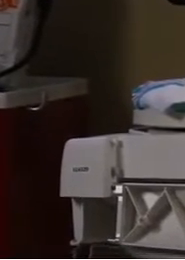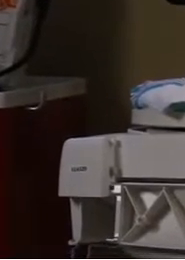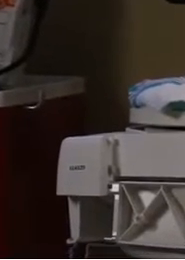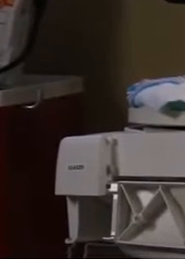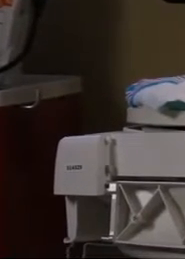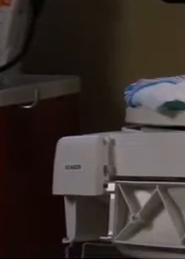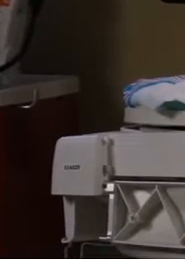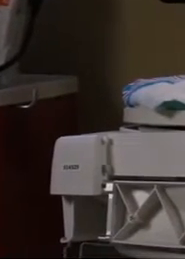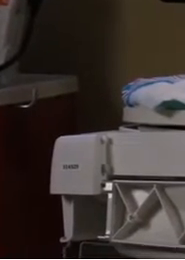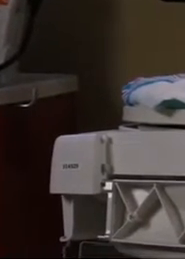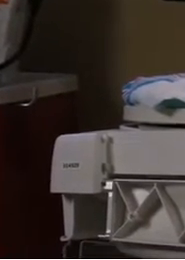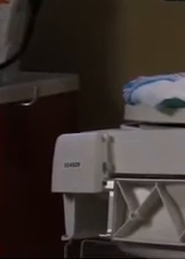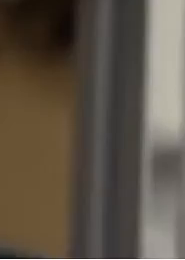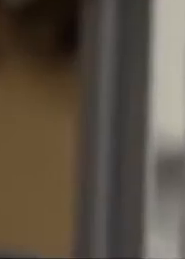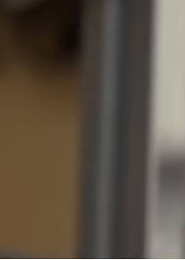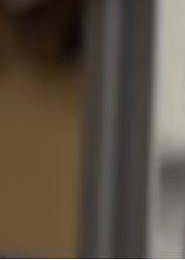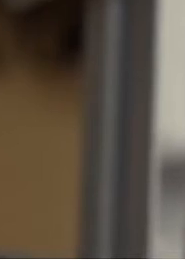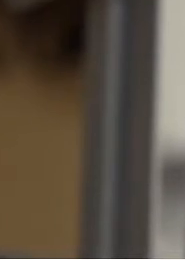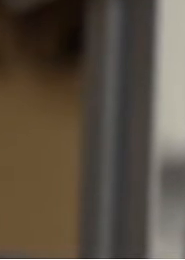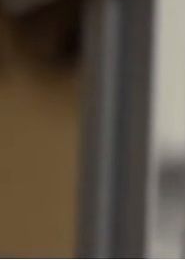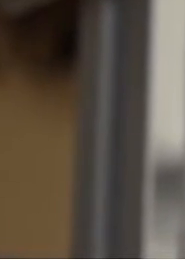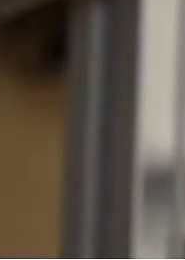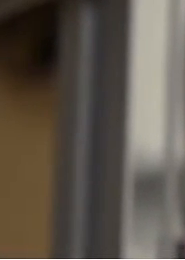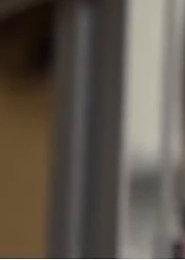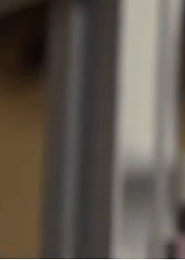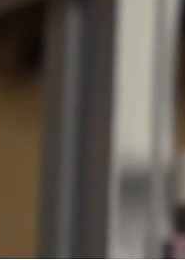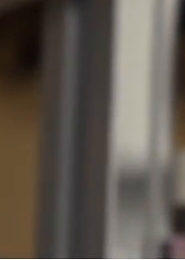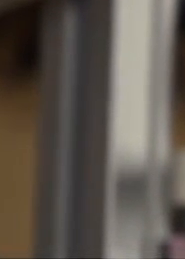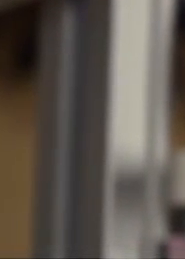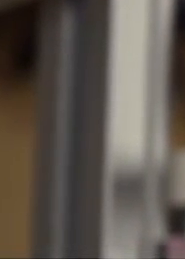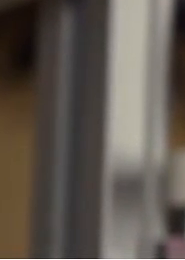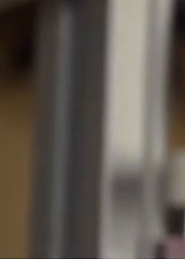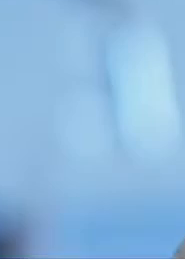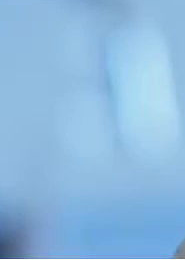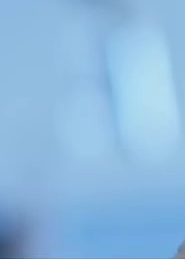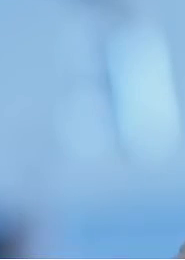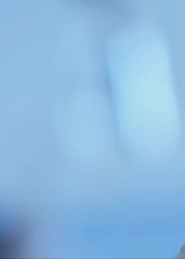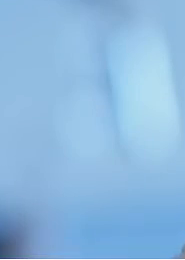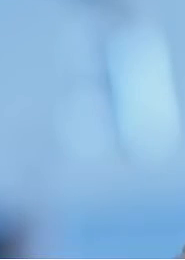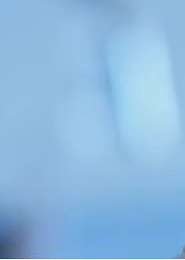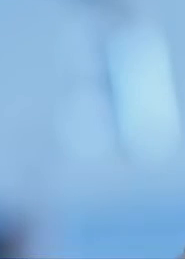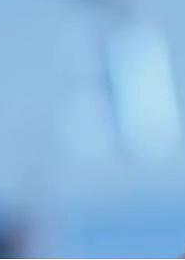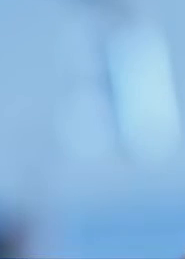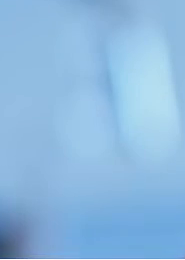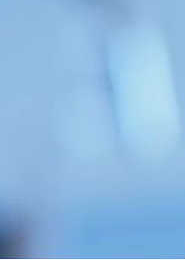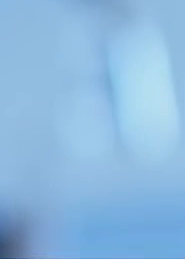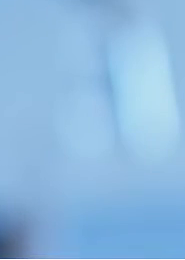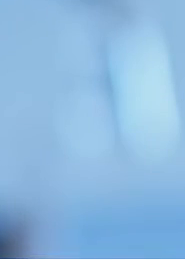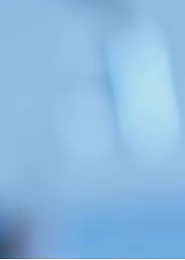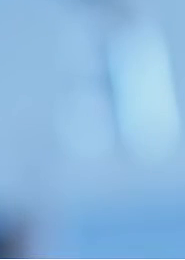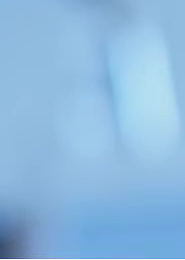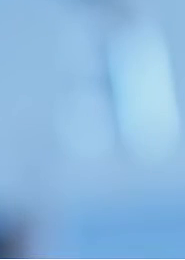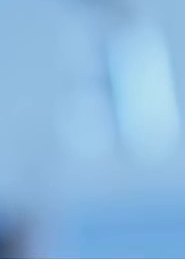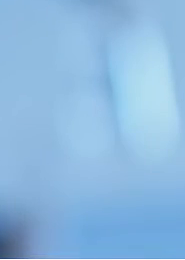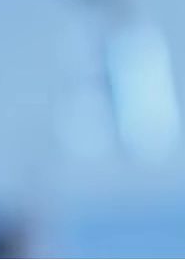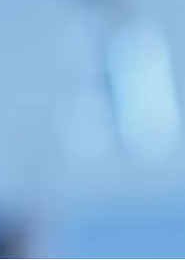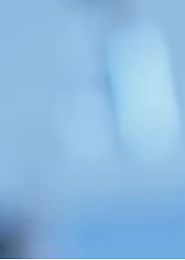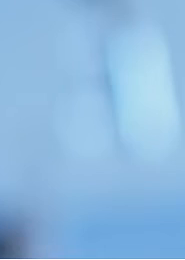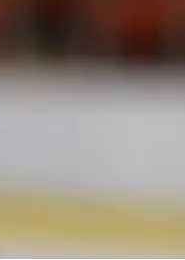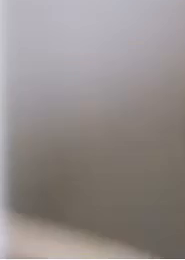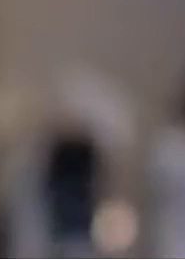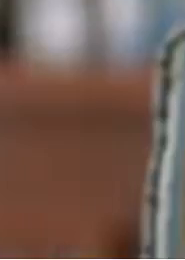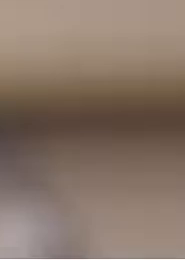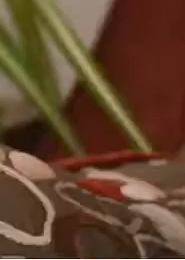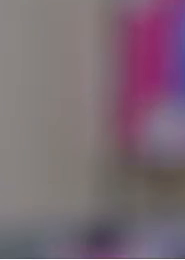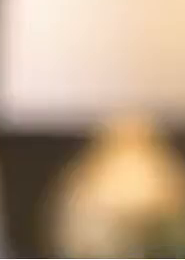me, the babies that I care for, my grandchildren, my parents. It will be so nice to not live with that